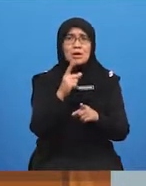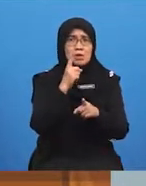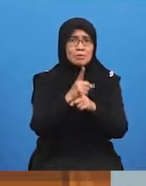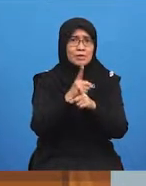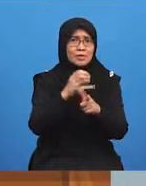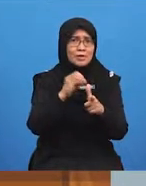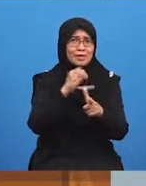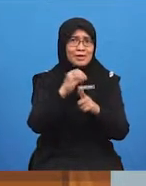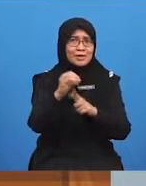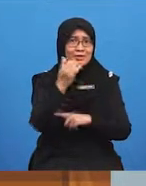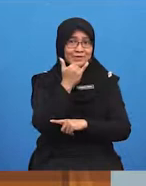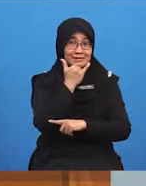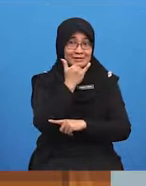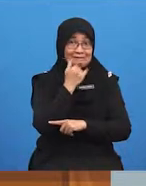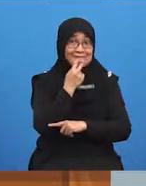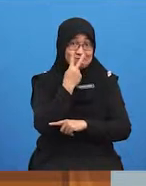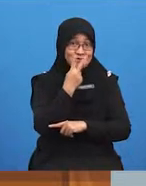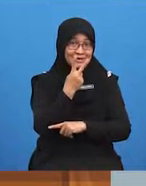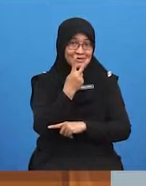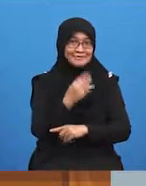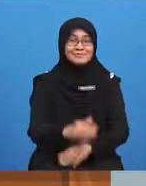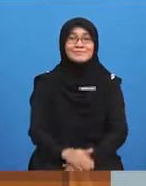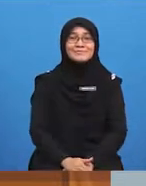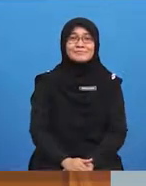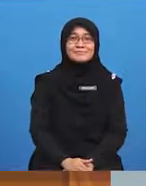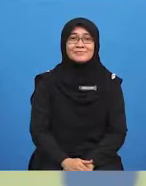Now, what do we call this place?